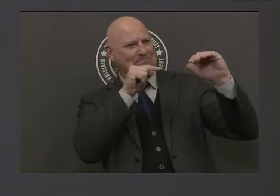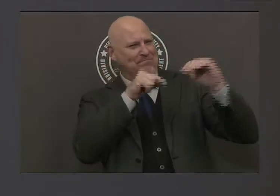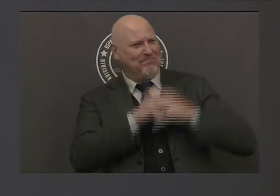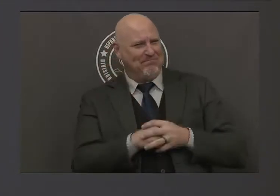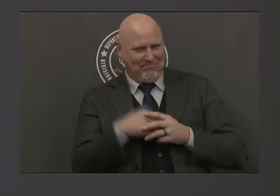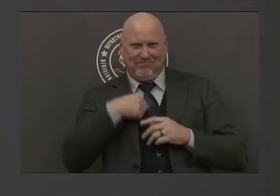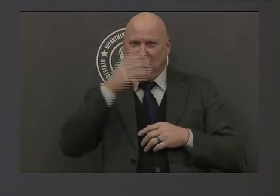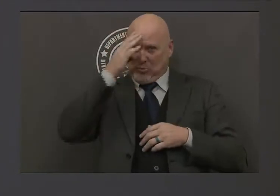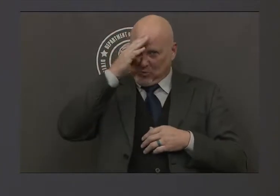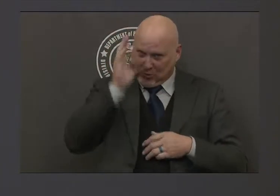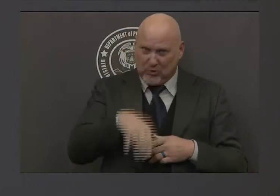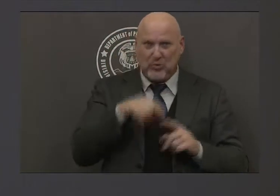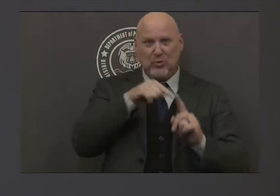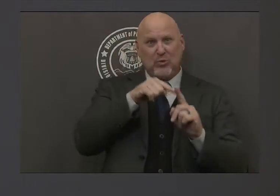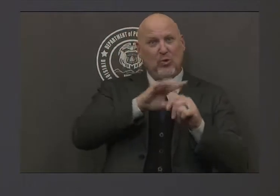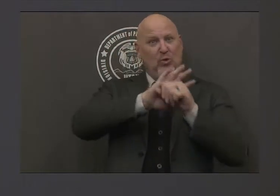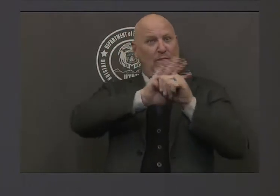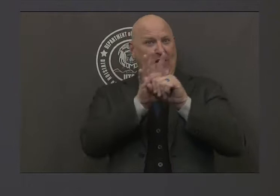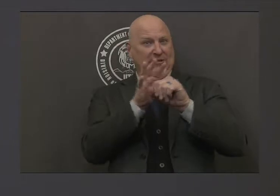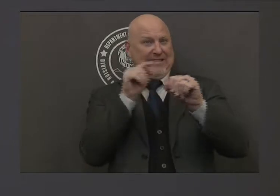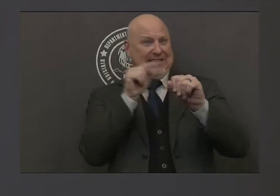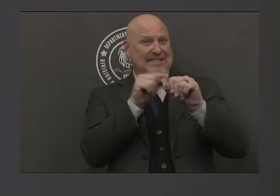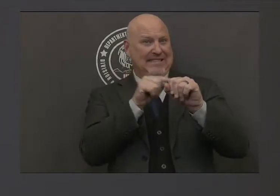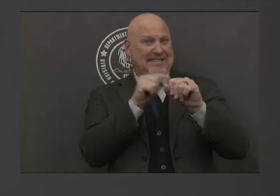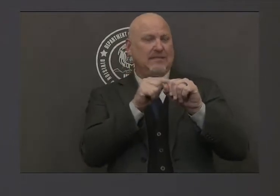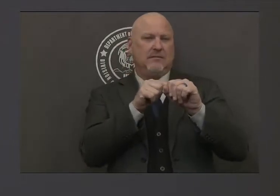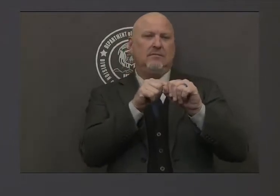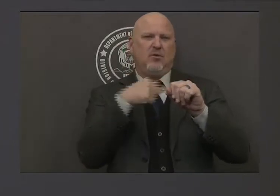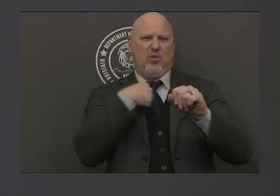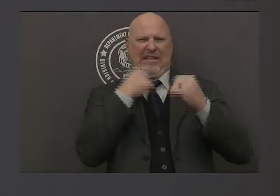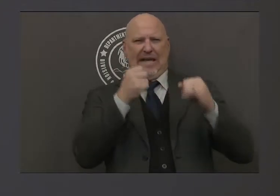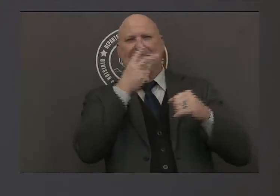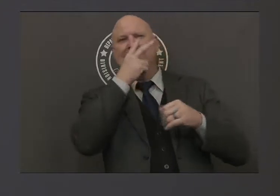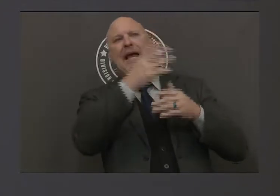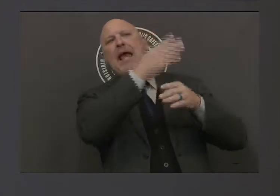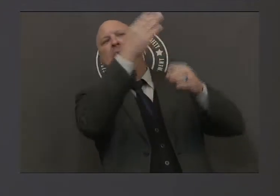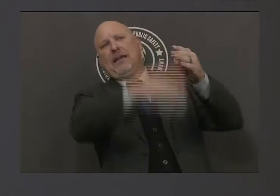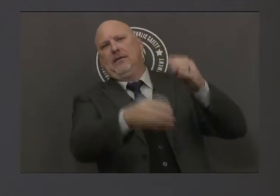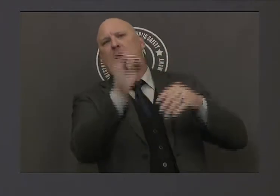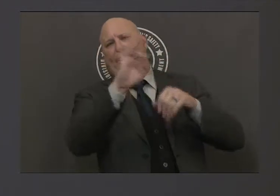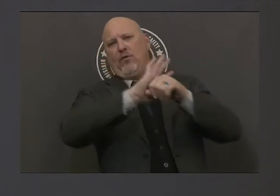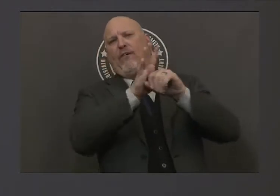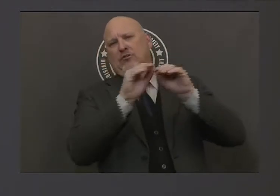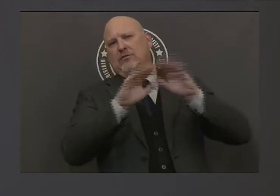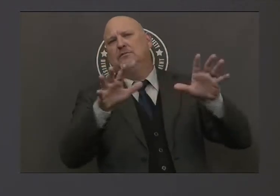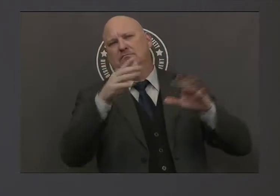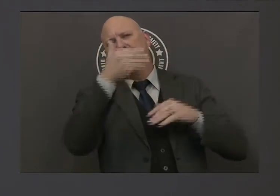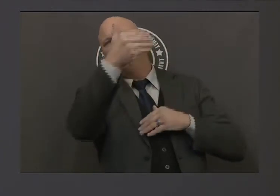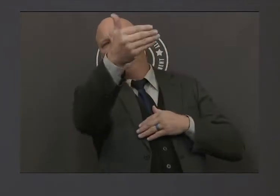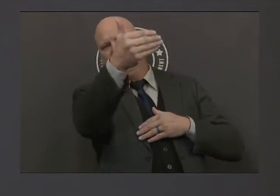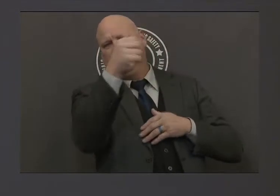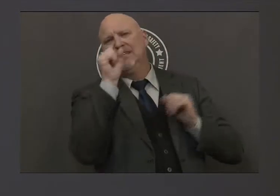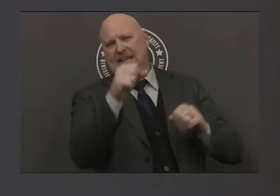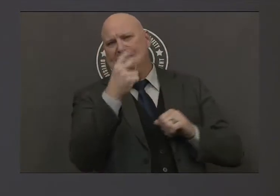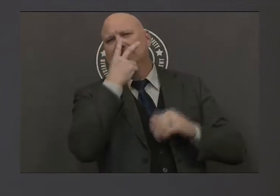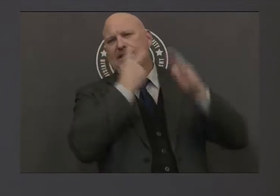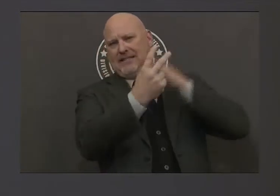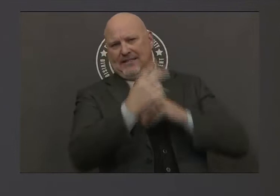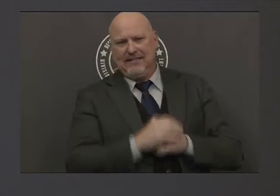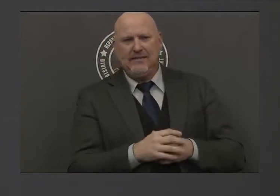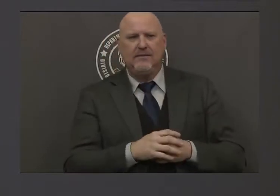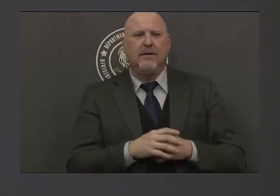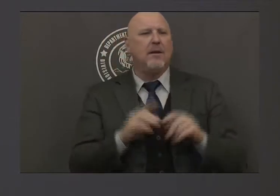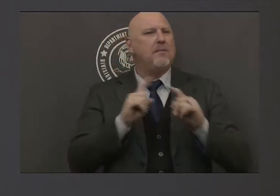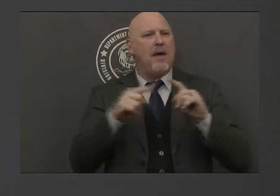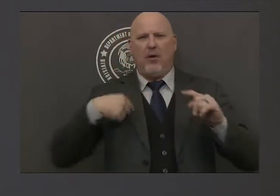pandemic and it is coming. And with that hope, a renewed determination to do what we all know we need to do as we get through this